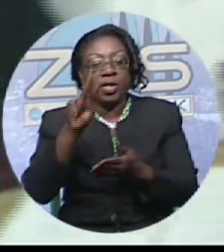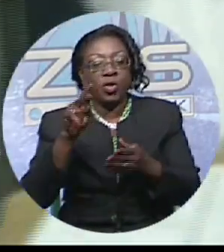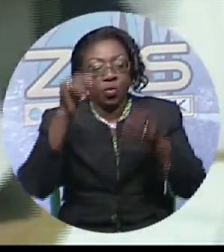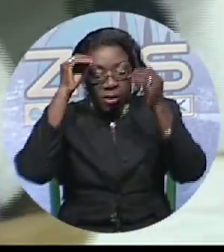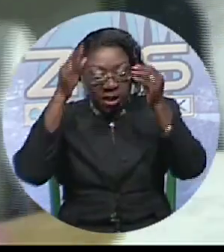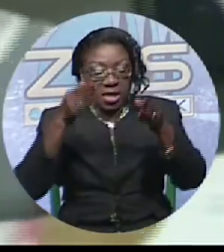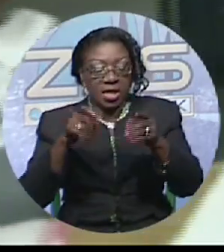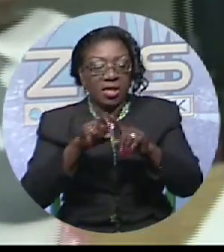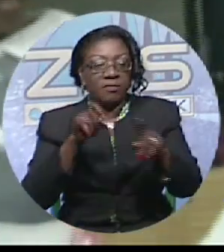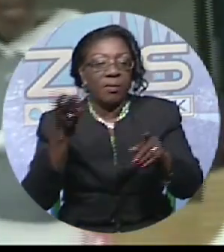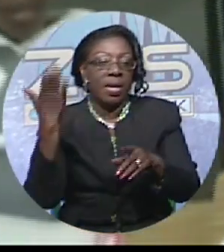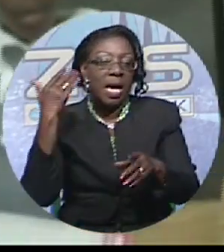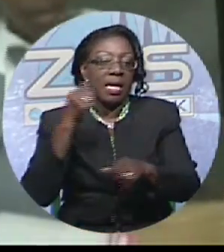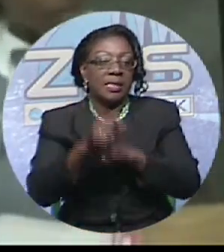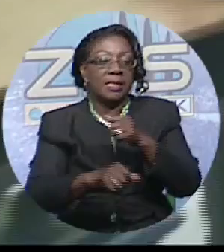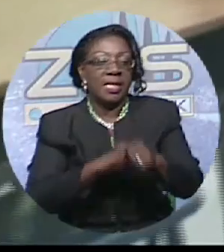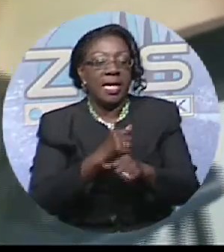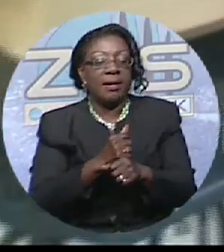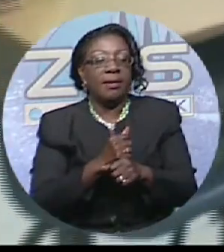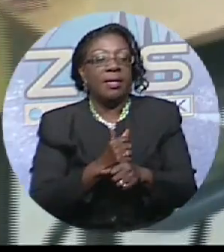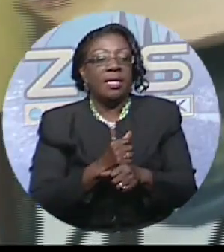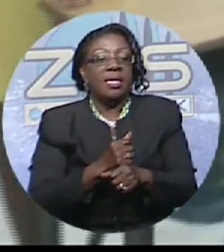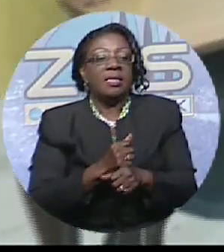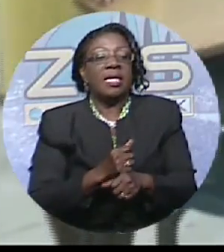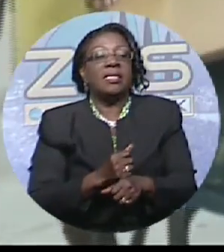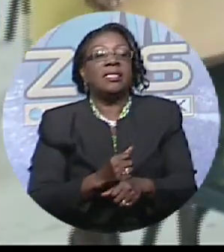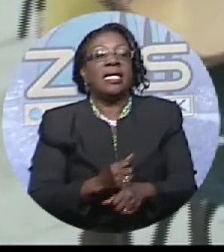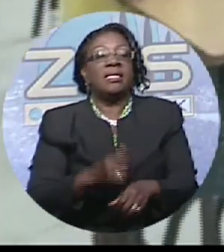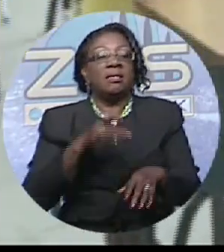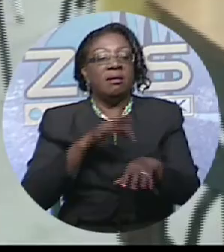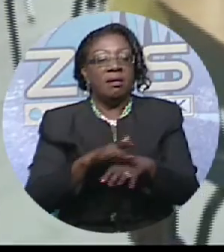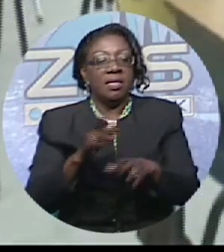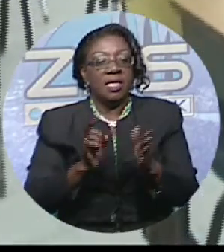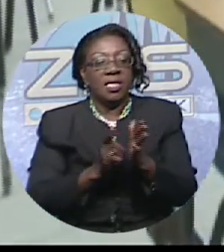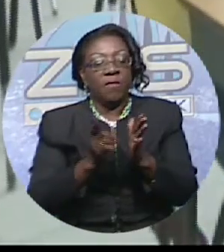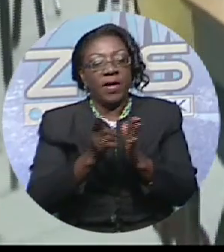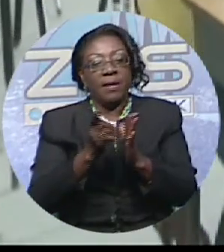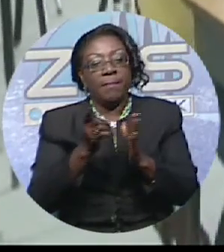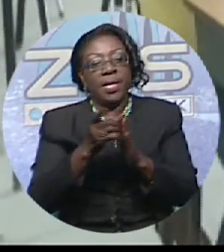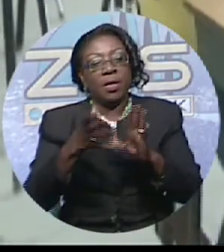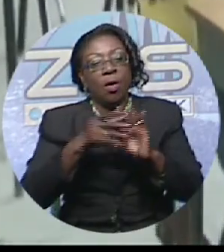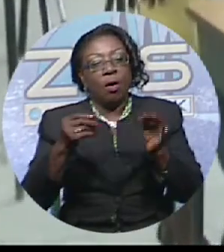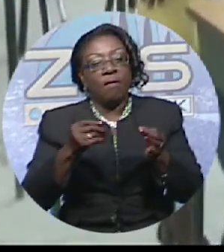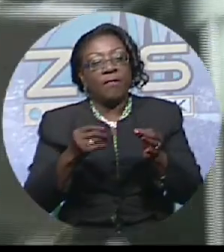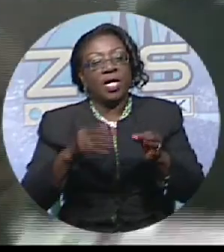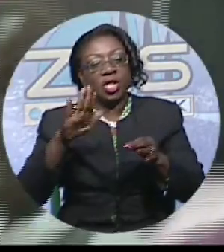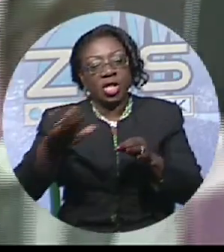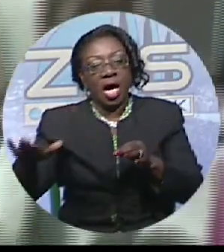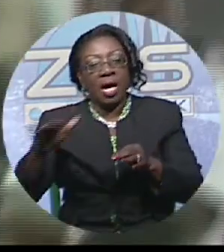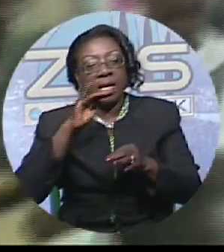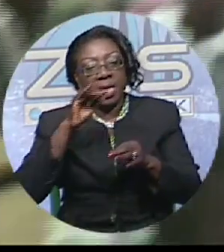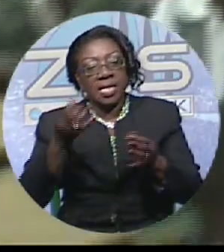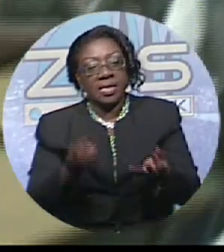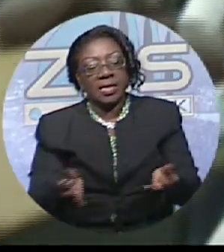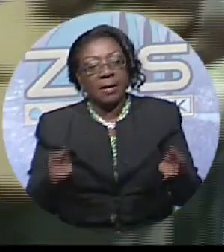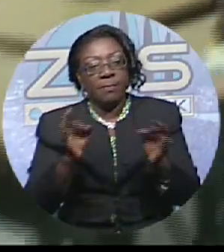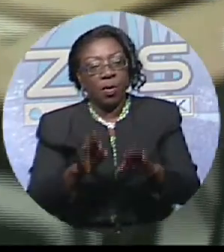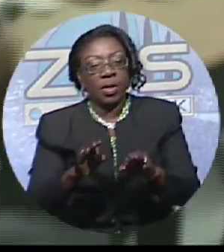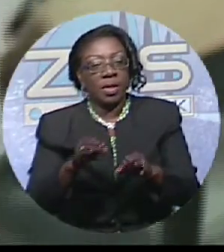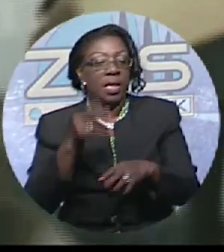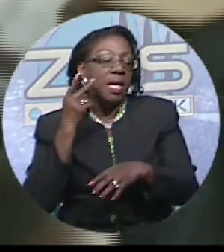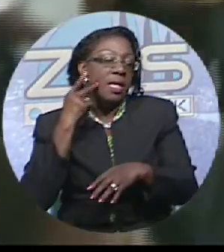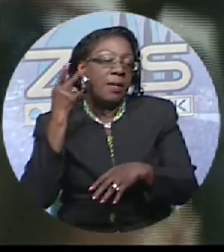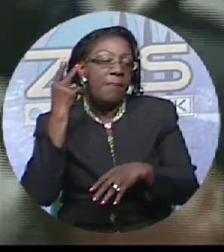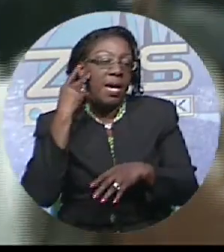that early childhood development is crucial, and these children will be required to sit GLAD examinations next year. Now, the parents,